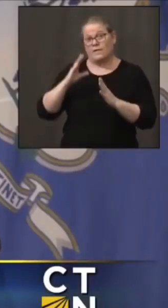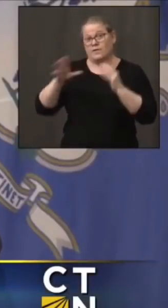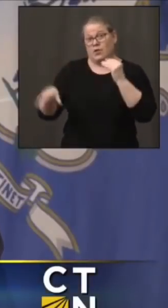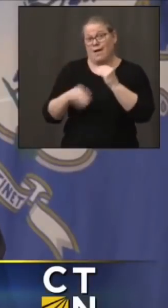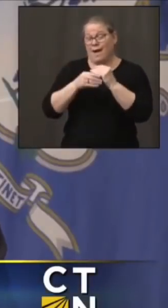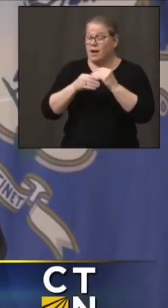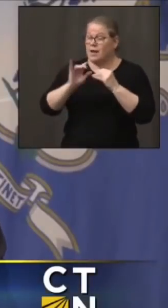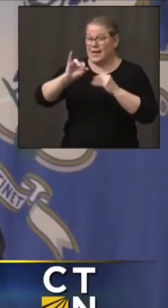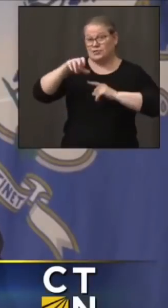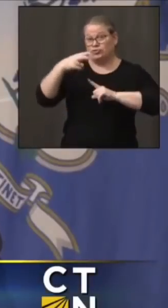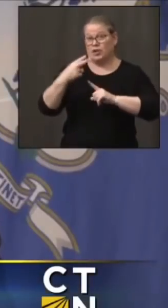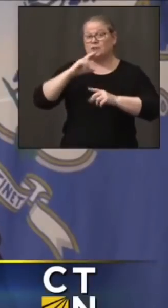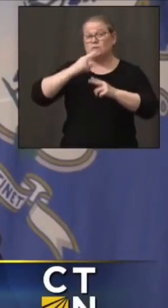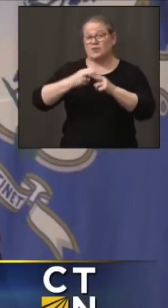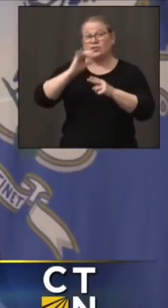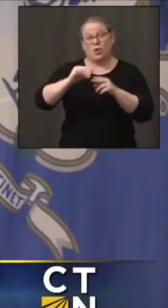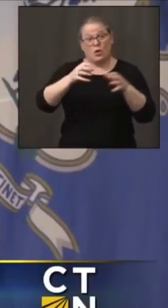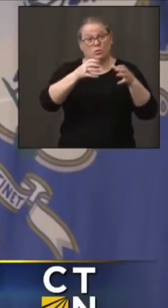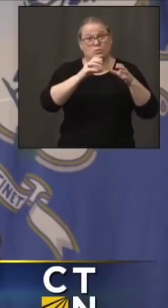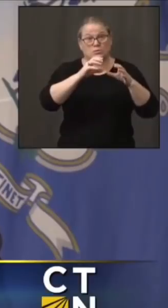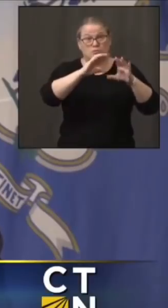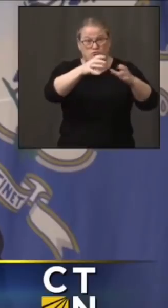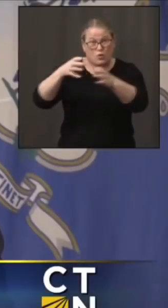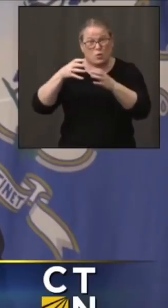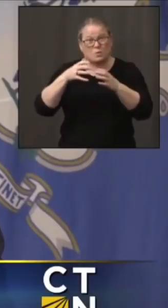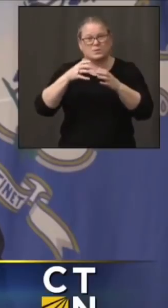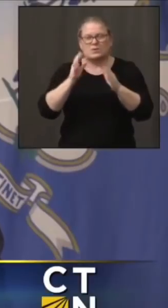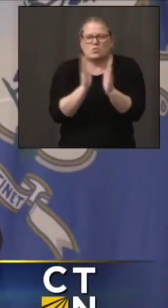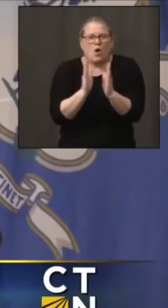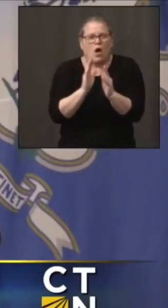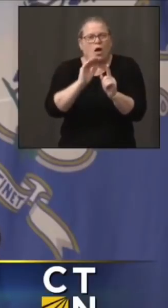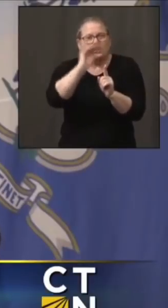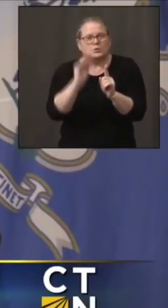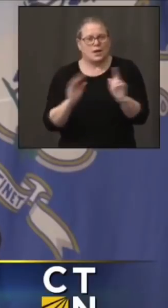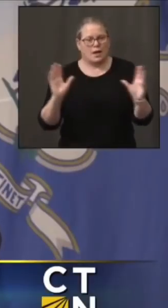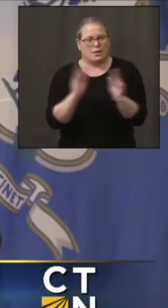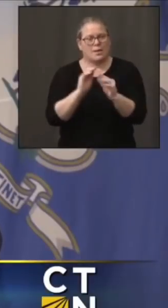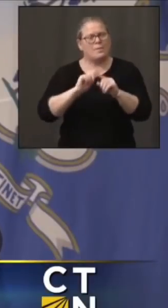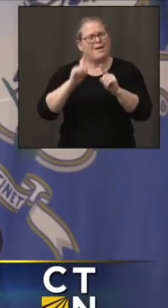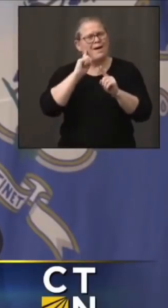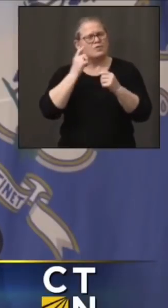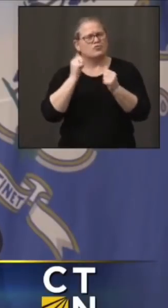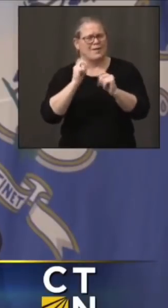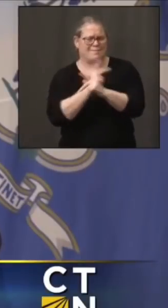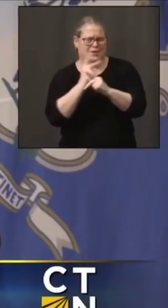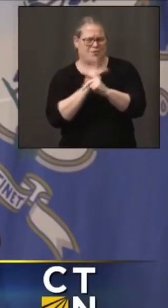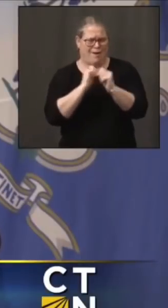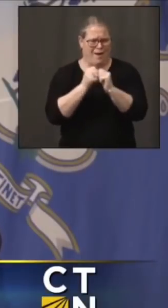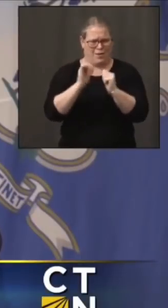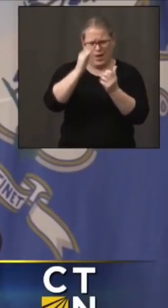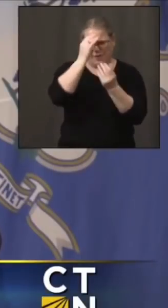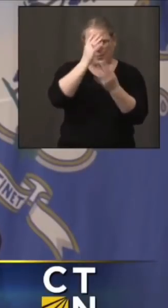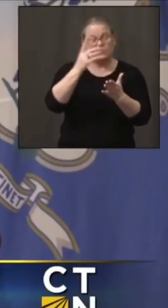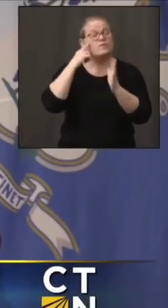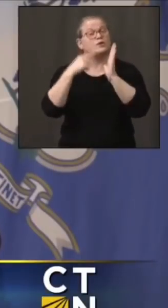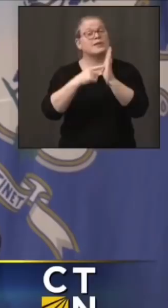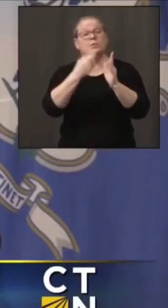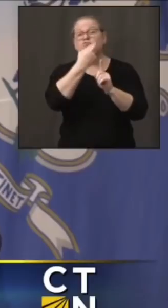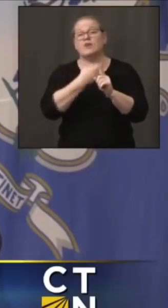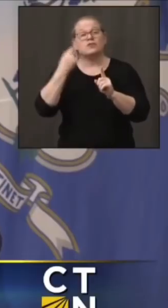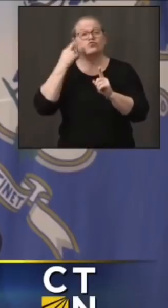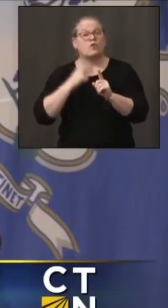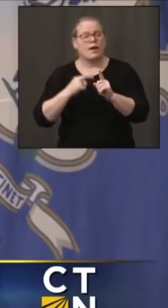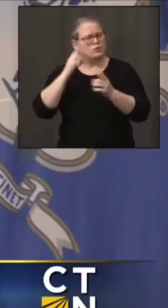there. I always try to figure out what can I do with that information. One of the things I saw when it came to restaurants is the degree to which you see